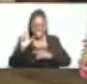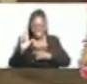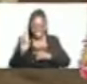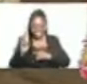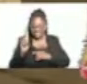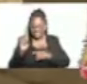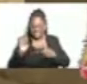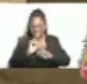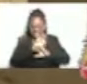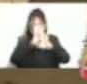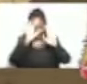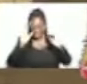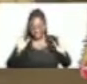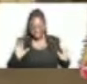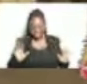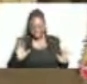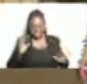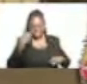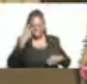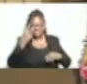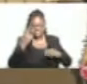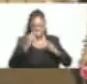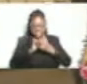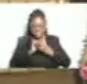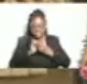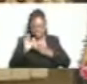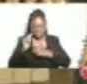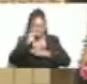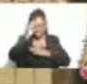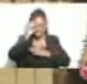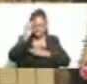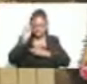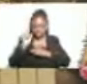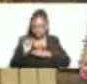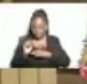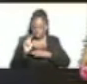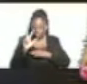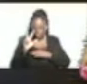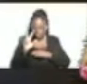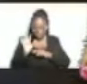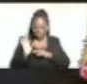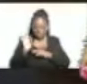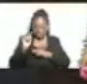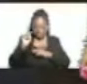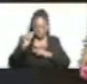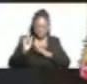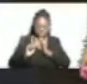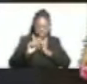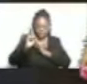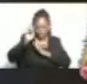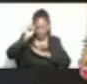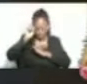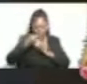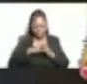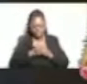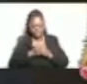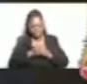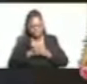is, it's what they would call a giant Everest. It's about 23 feet tall. And it's